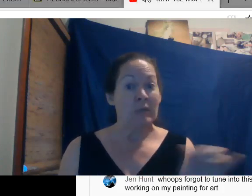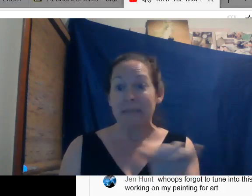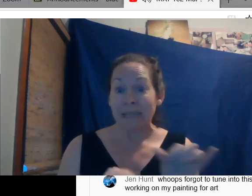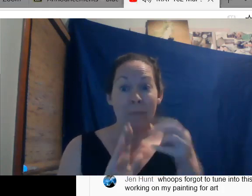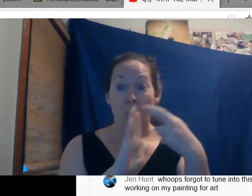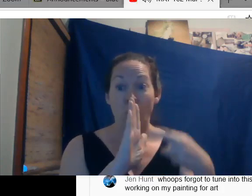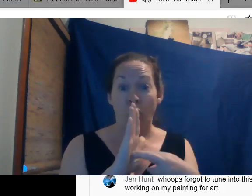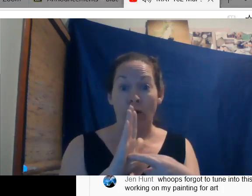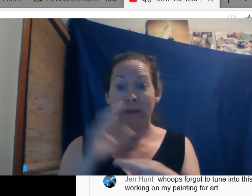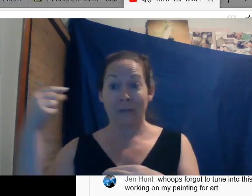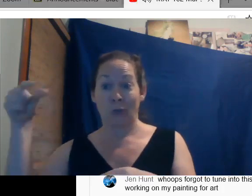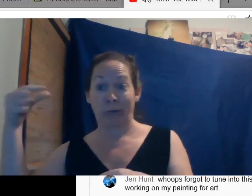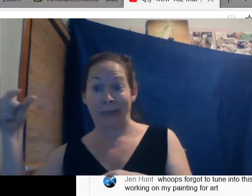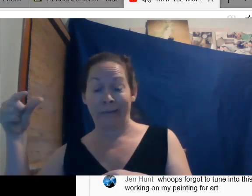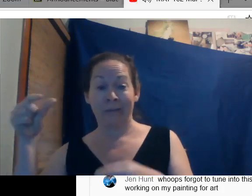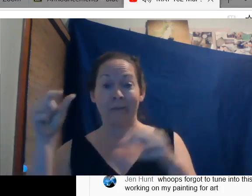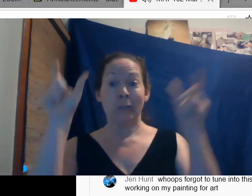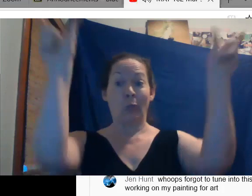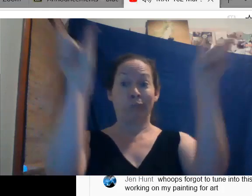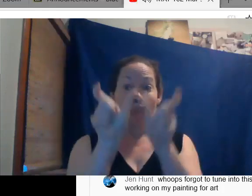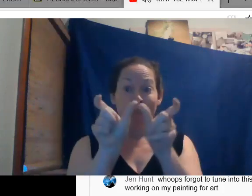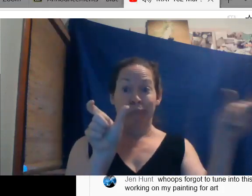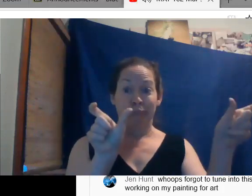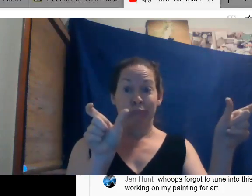in fractions to blend these together, and I